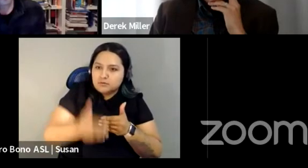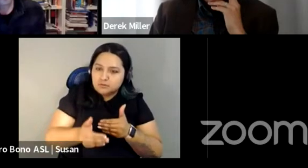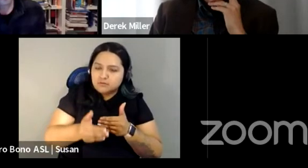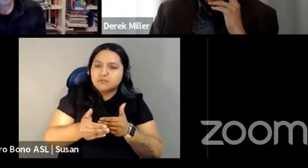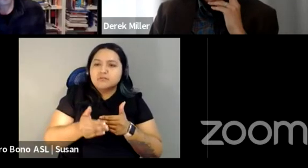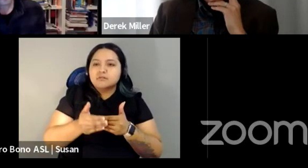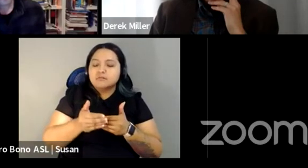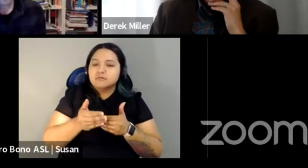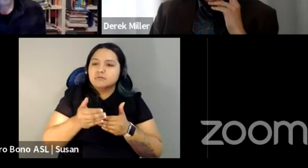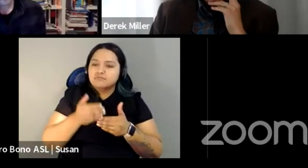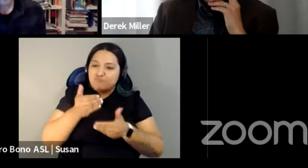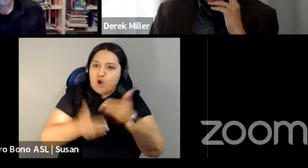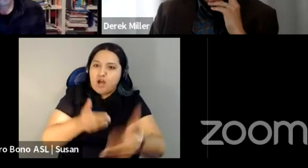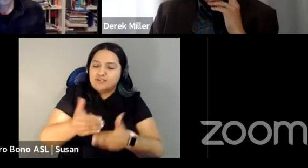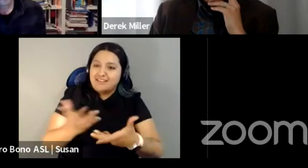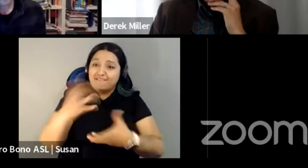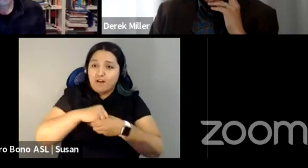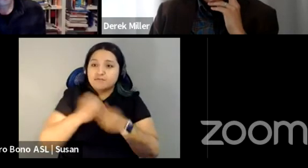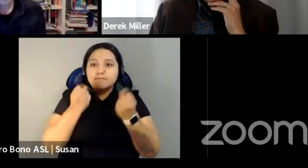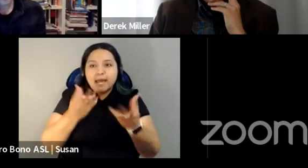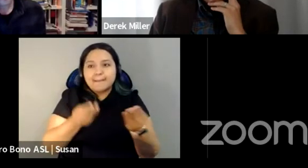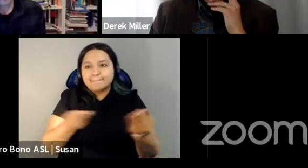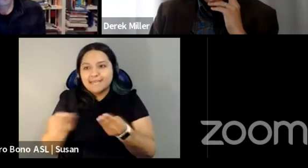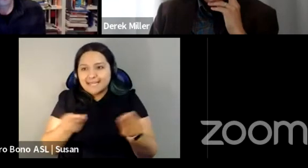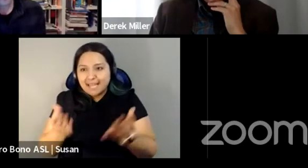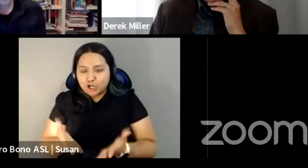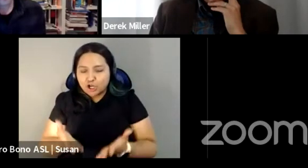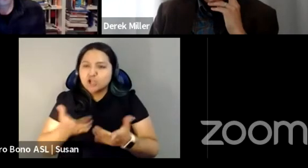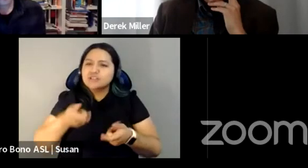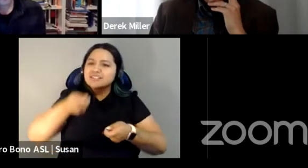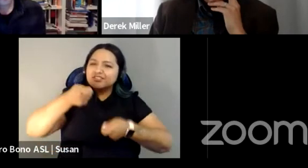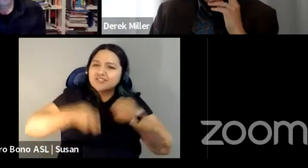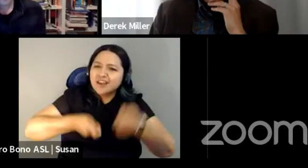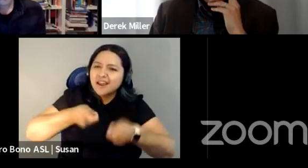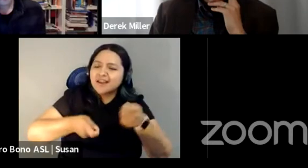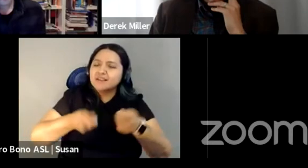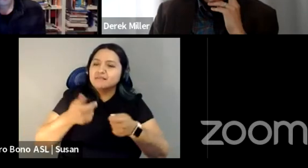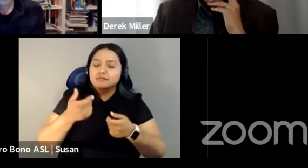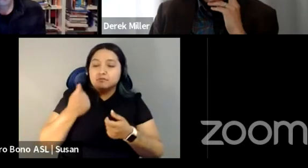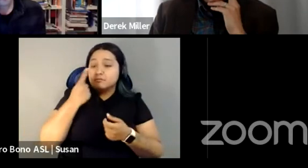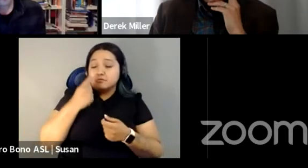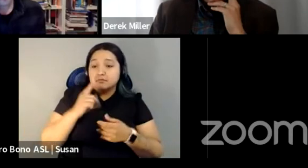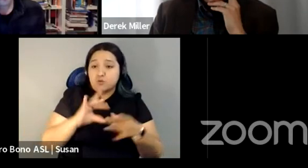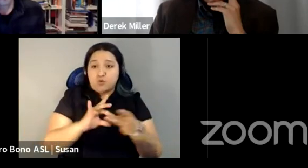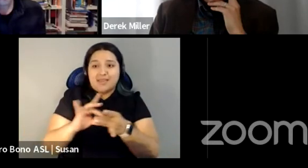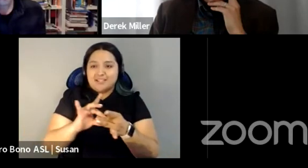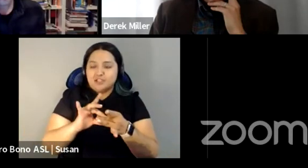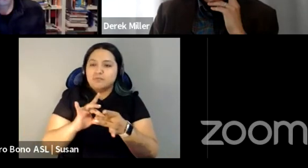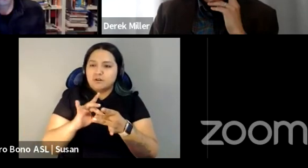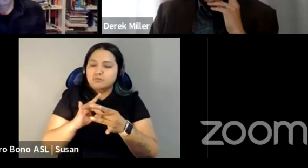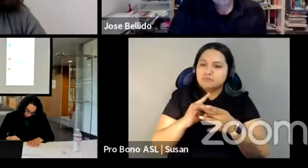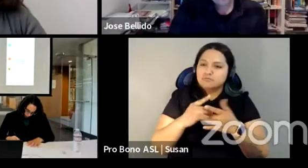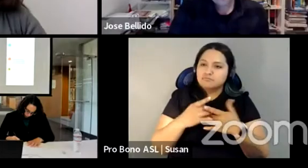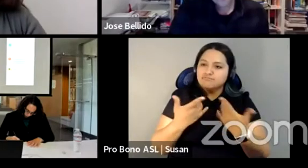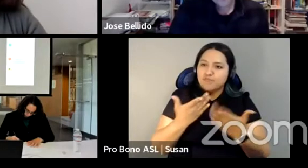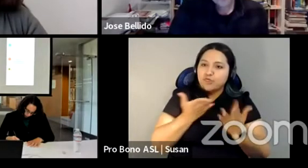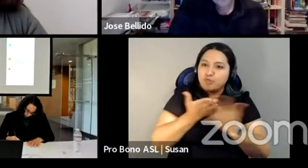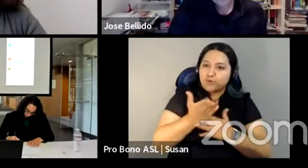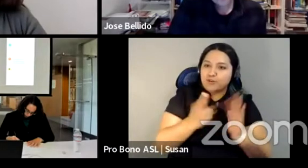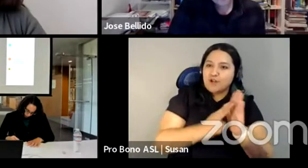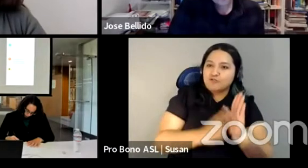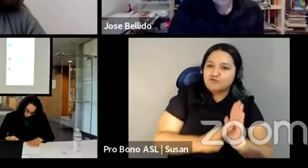explained, who shift over time and are constantly using contracts to define their relationships. And then also what